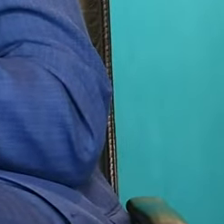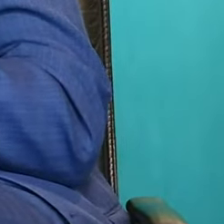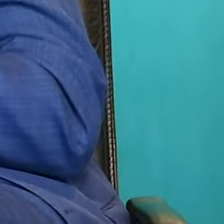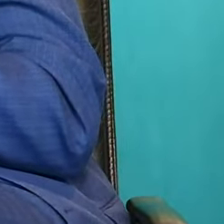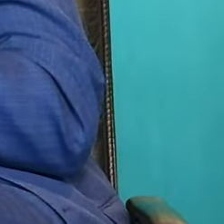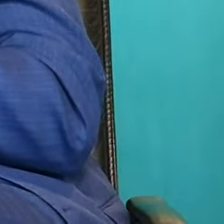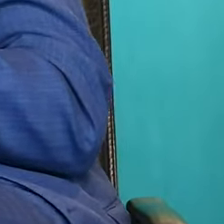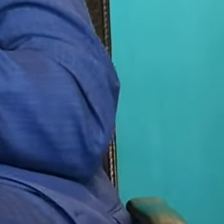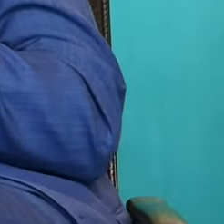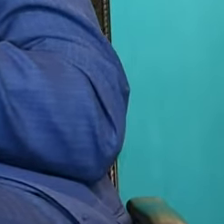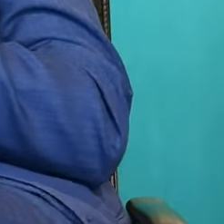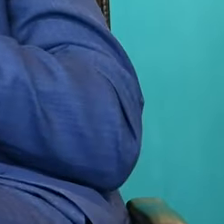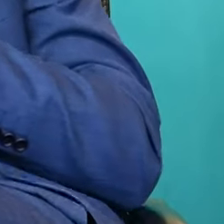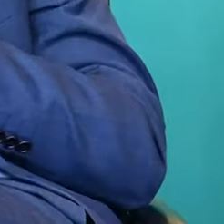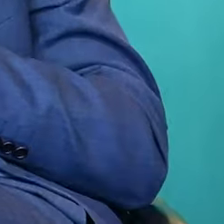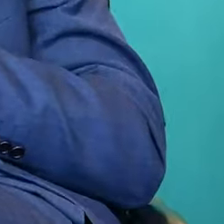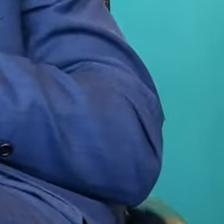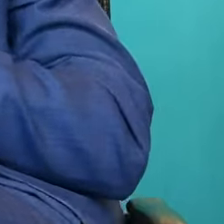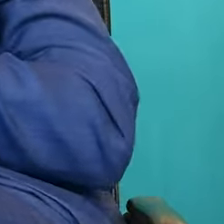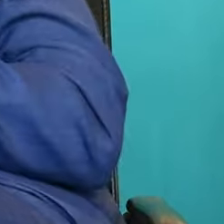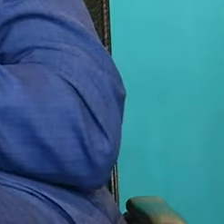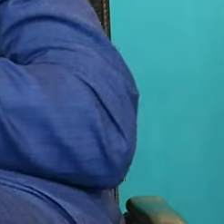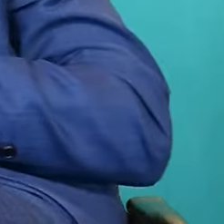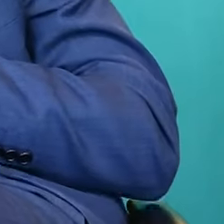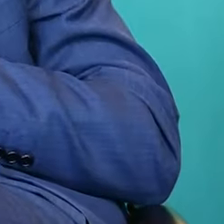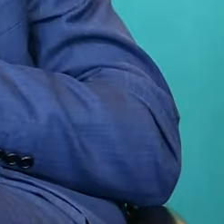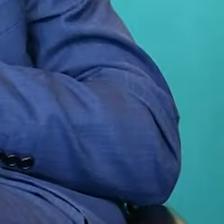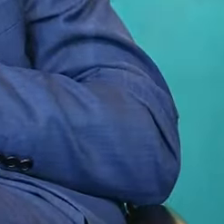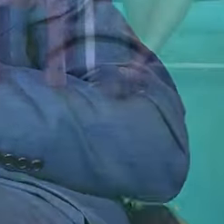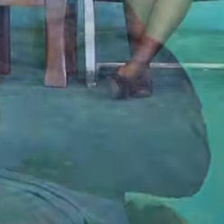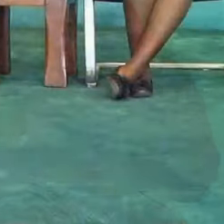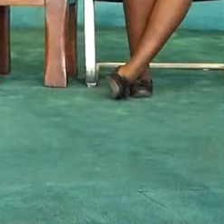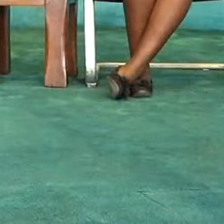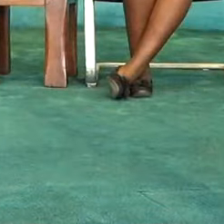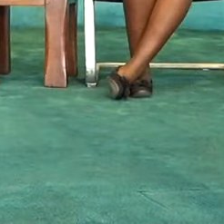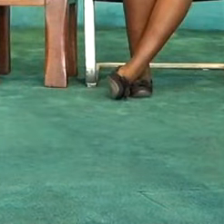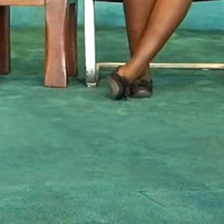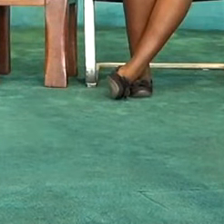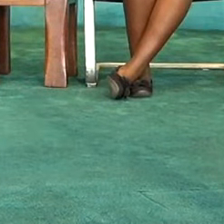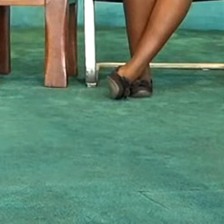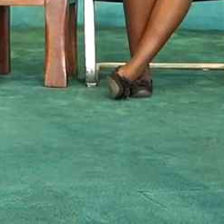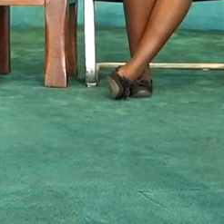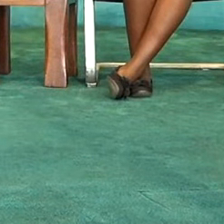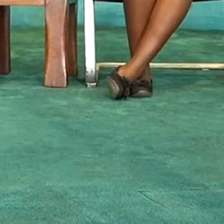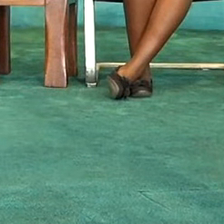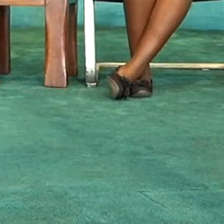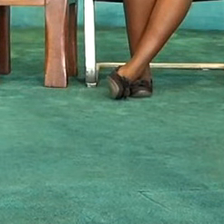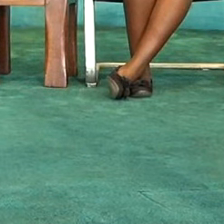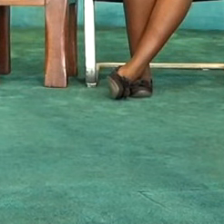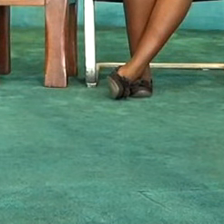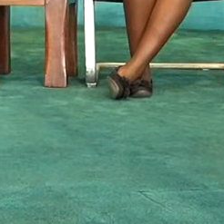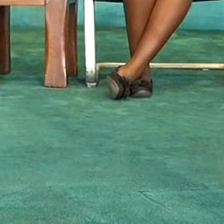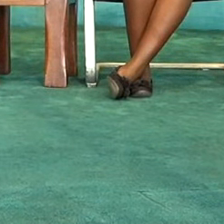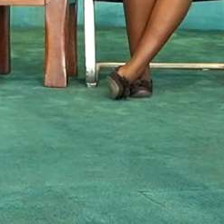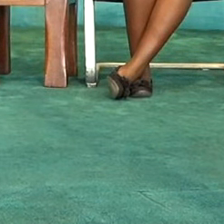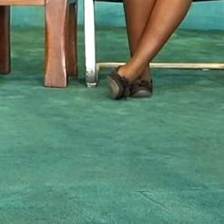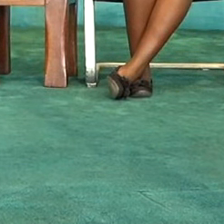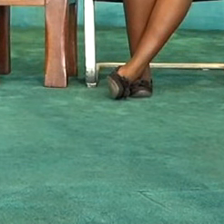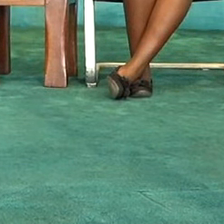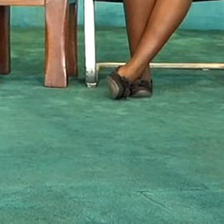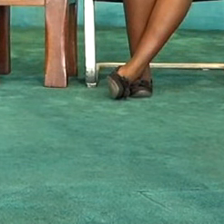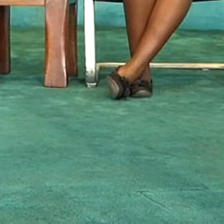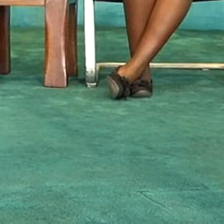Baal, 300, Jezebel herself. All right. Yeah. What's the other verse? You can read Luke 1:17.